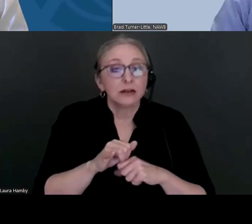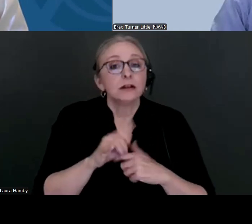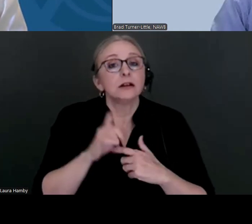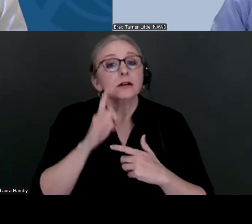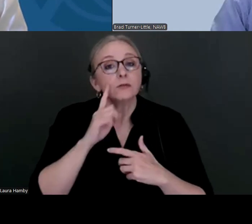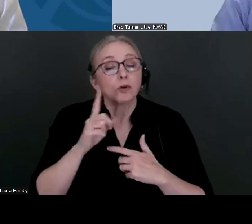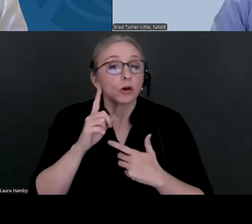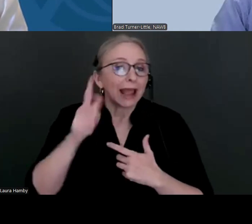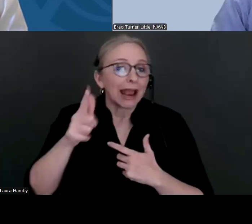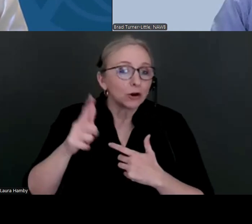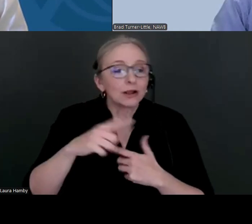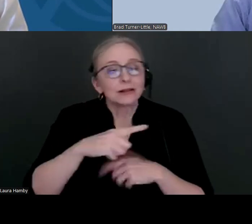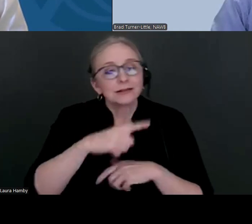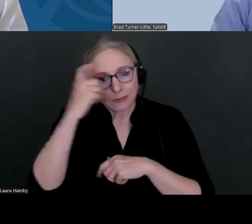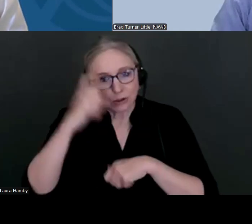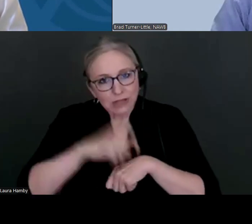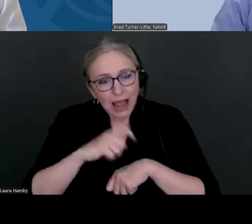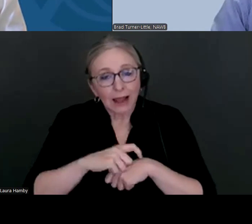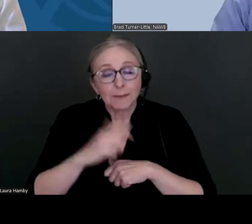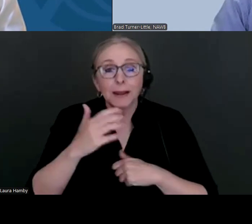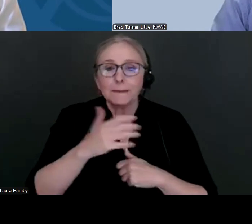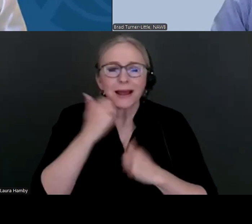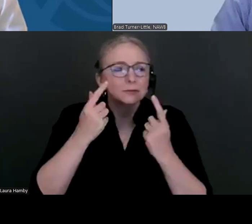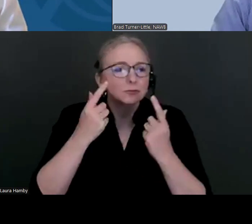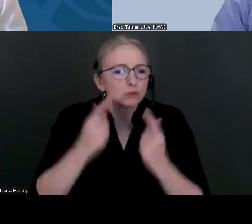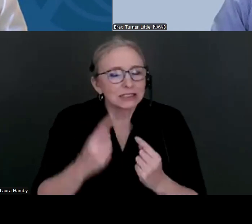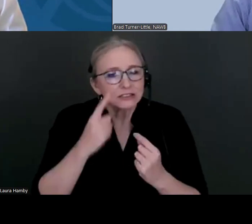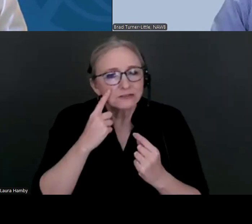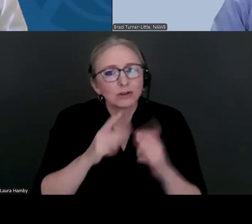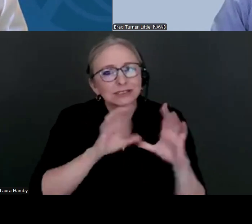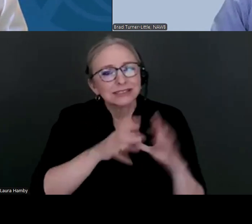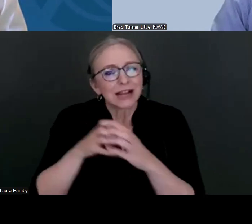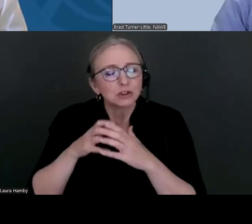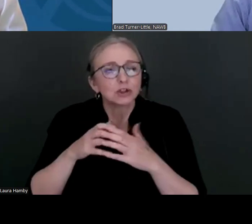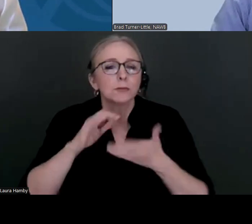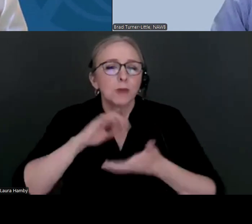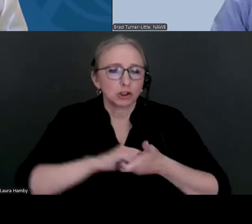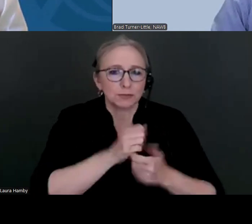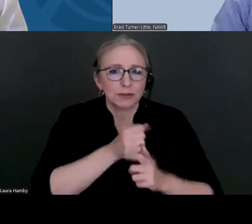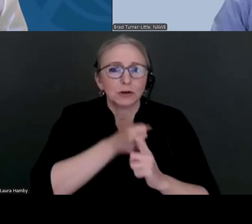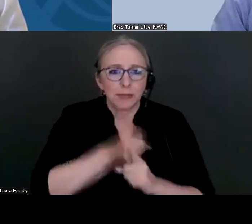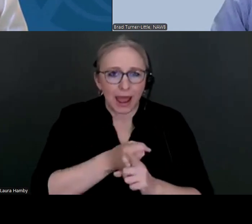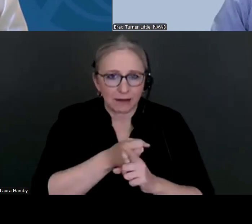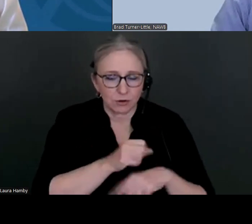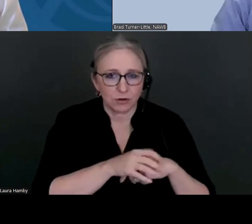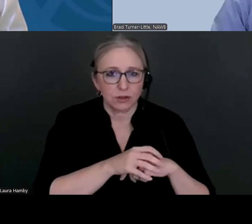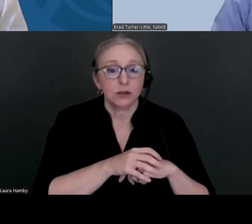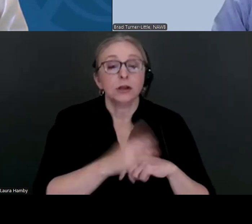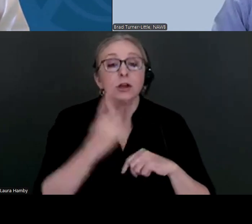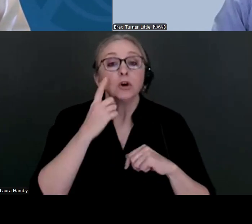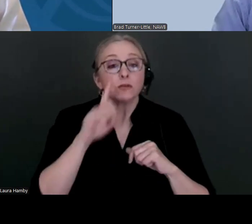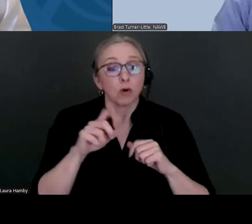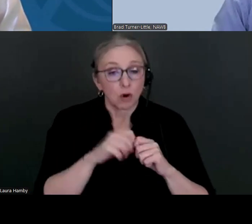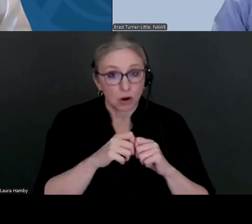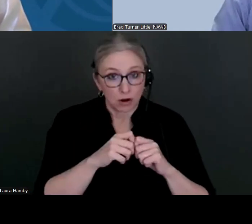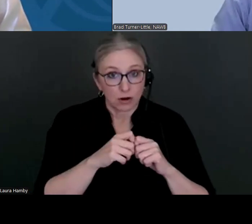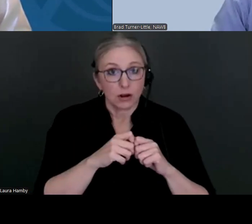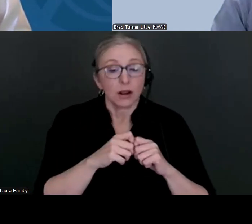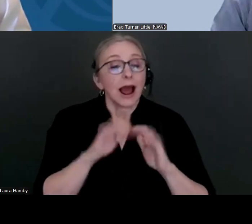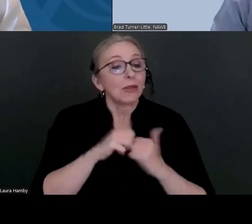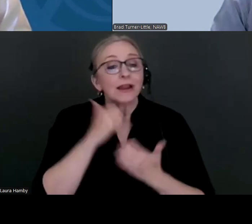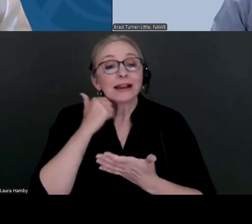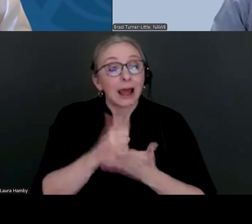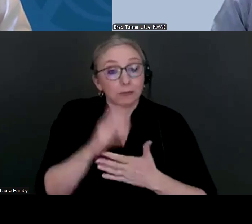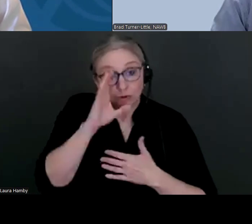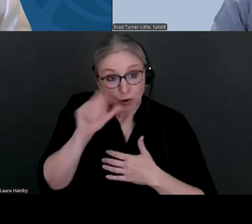summer, along with relevant examples and best practices of sector partnerships that are impactful. In terms of, how this can help the direct